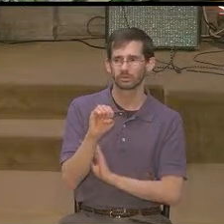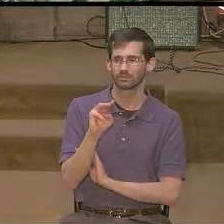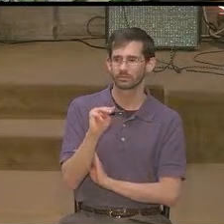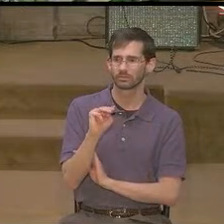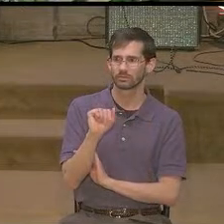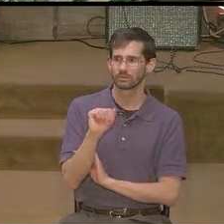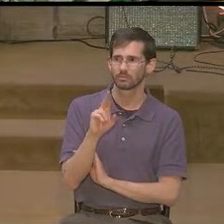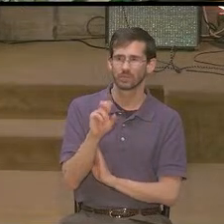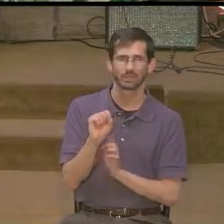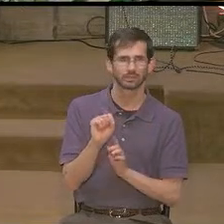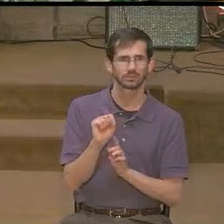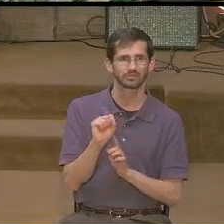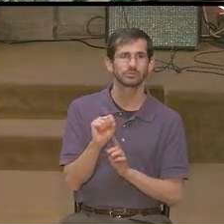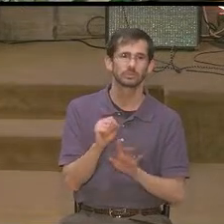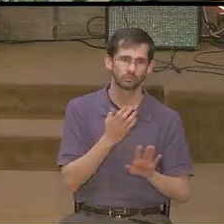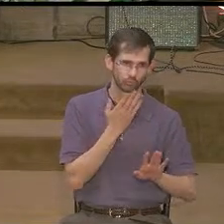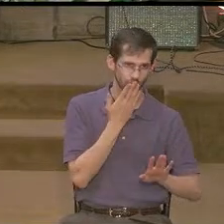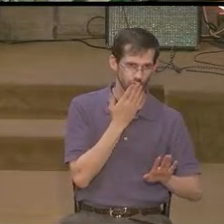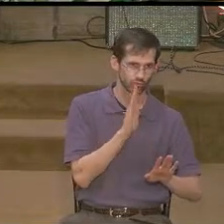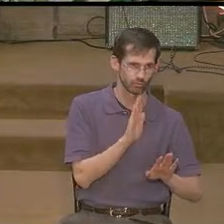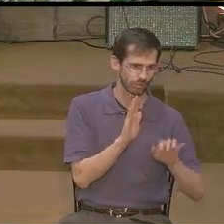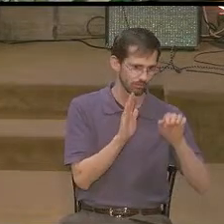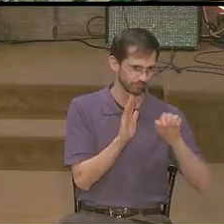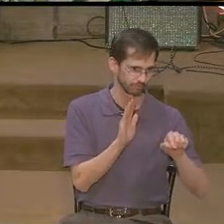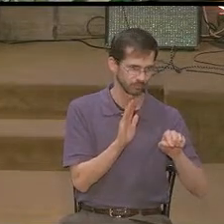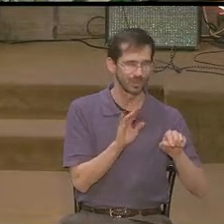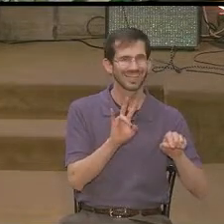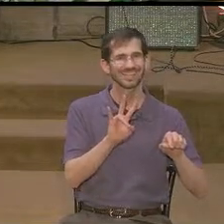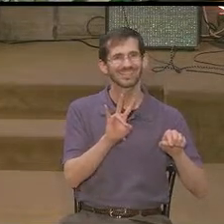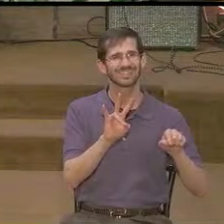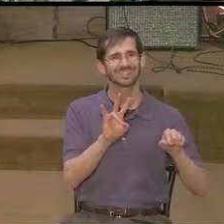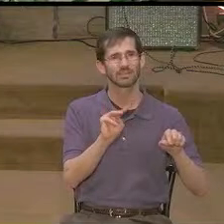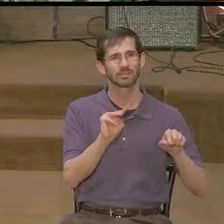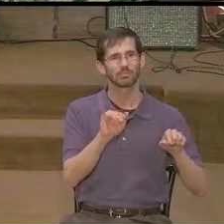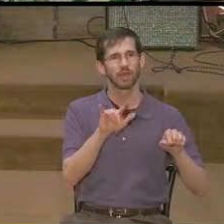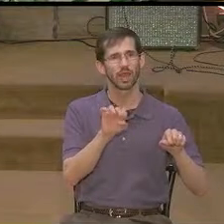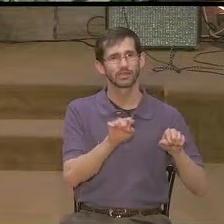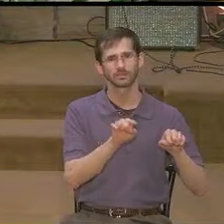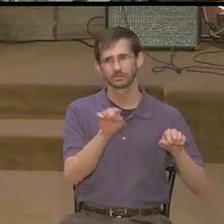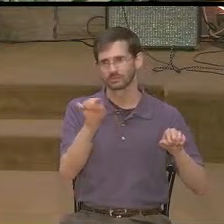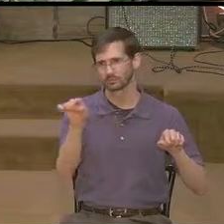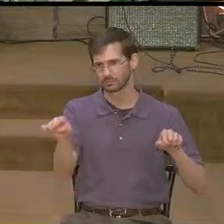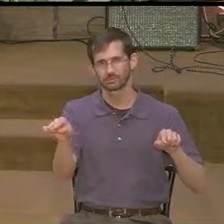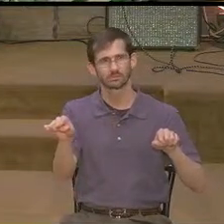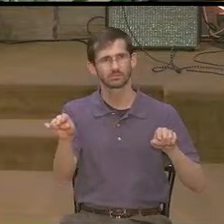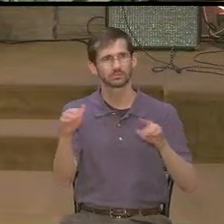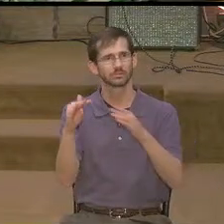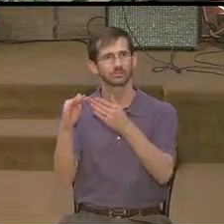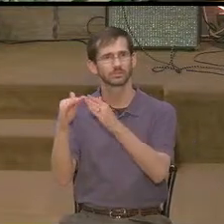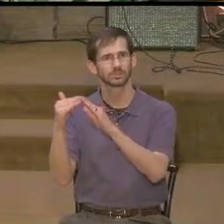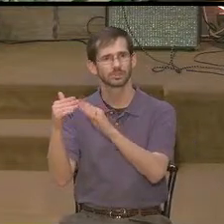was 7 miles from Jerusalem. And they talked together.